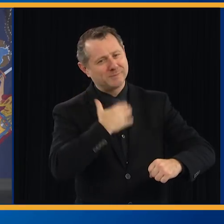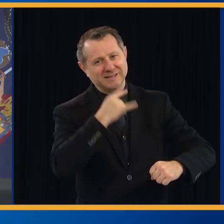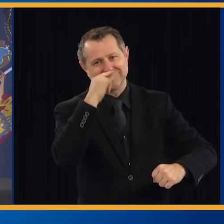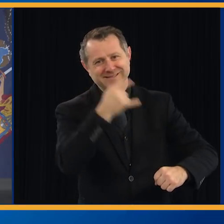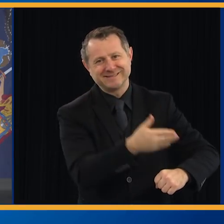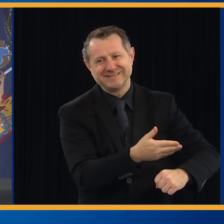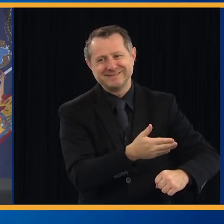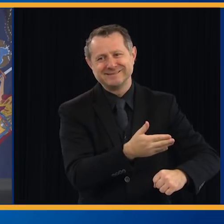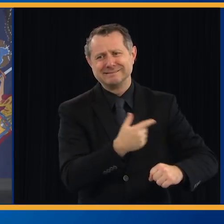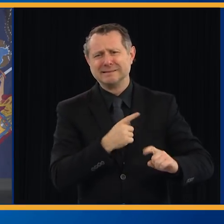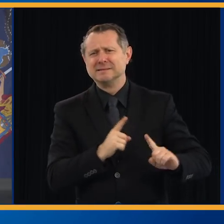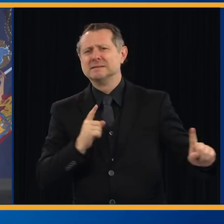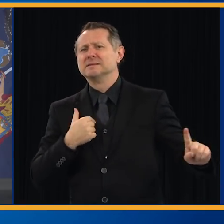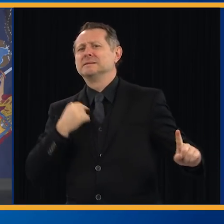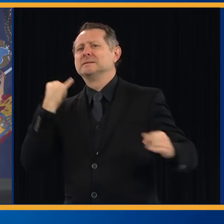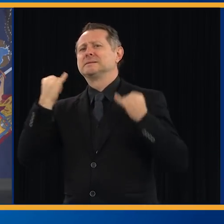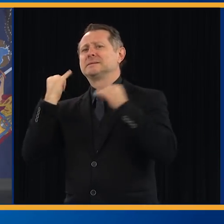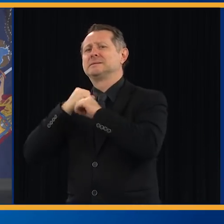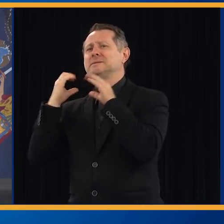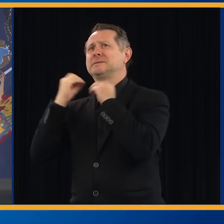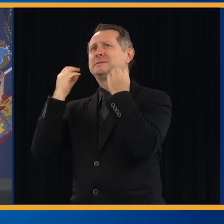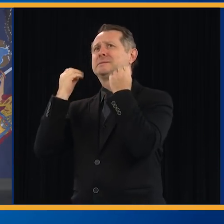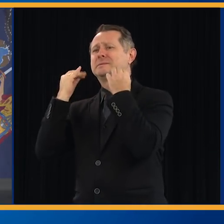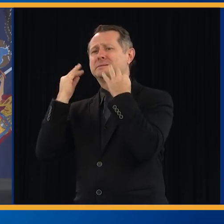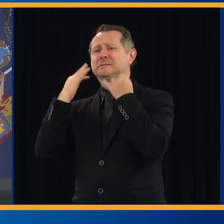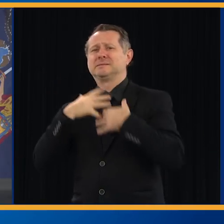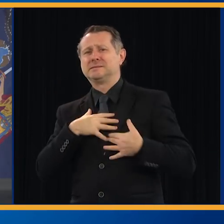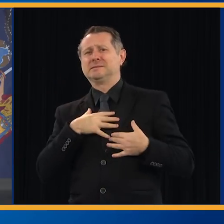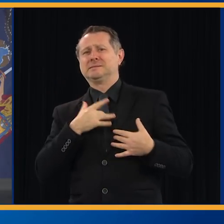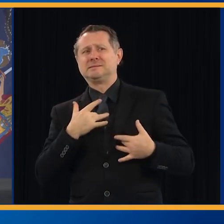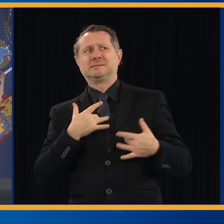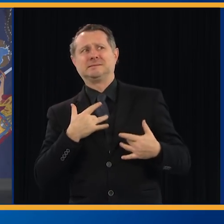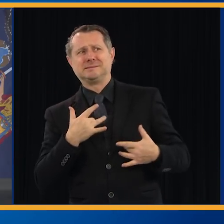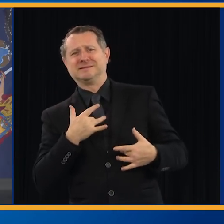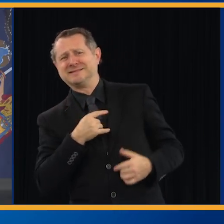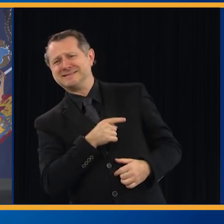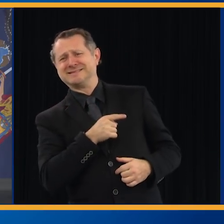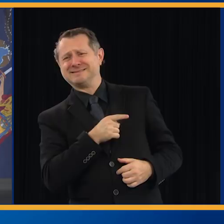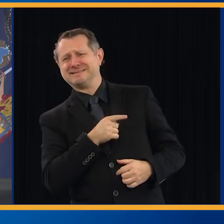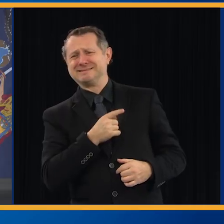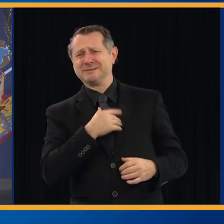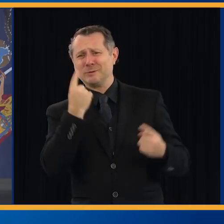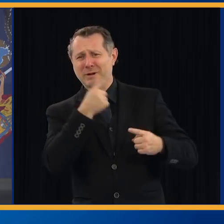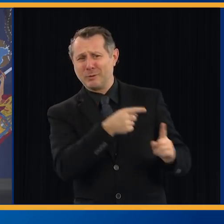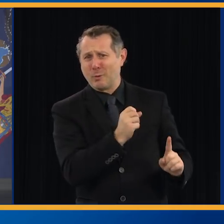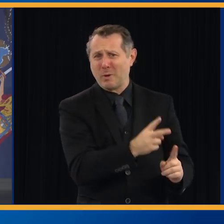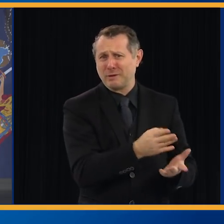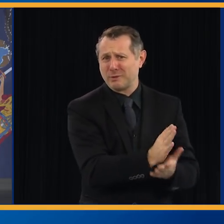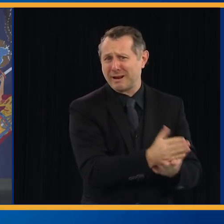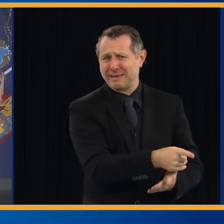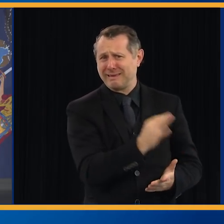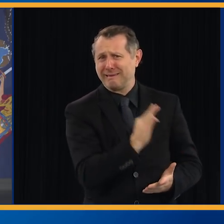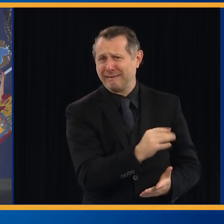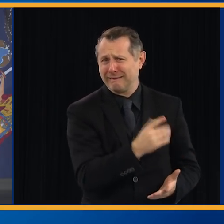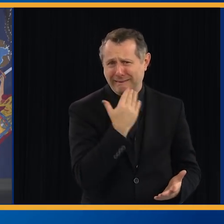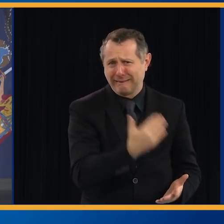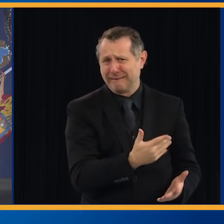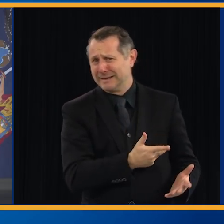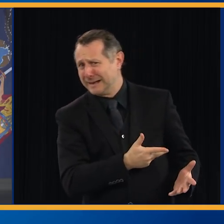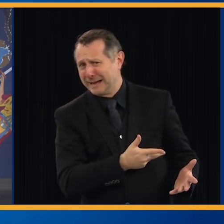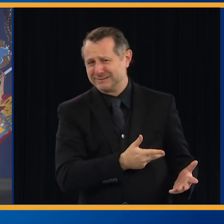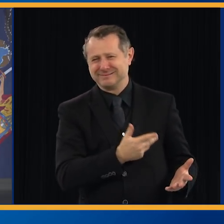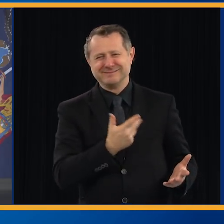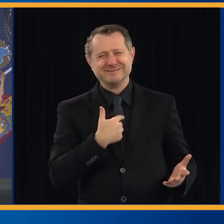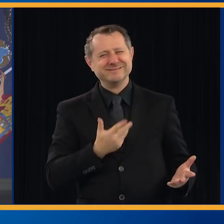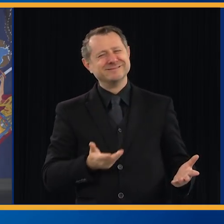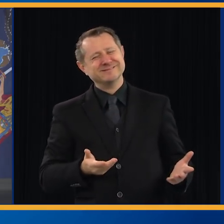not there, you have this constant hole in your heart, right? And this constant question as you're going through the day. So you're trying to do everything that you have to do,